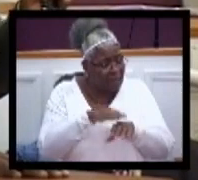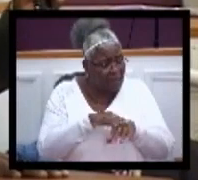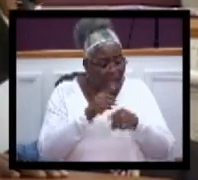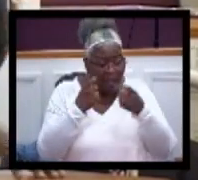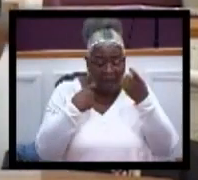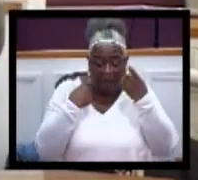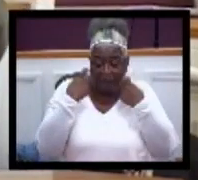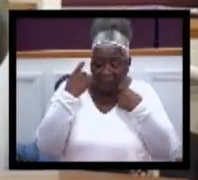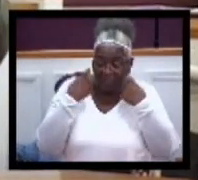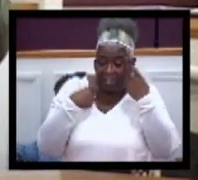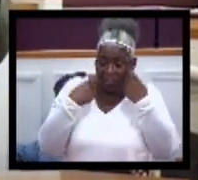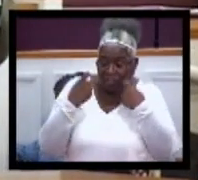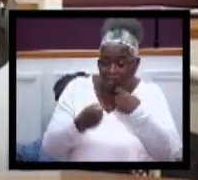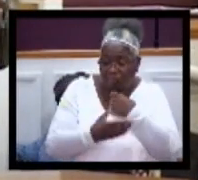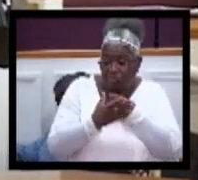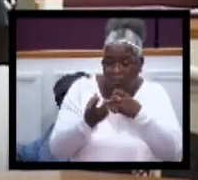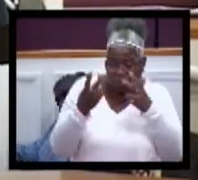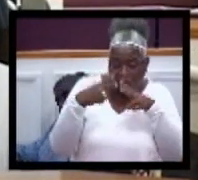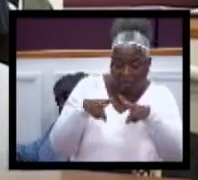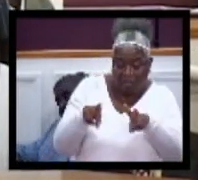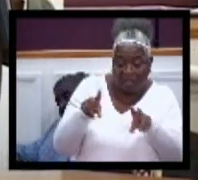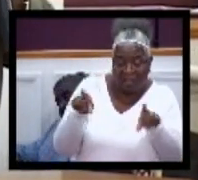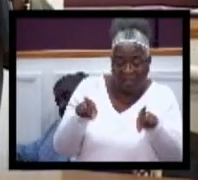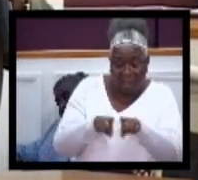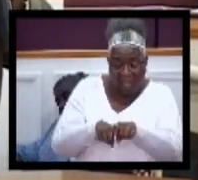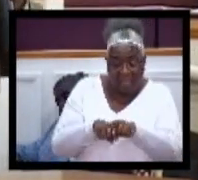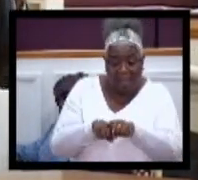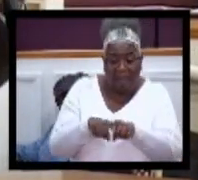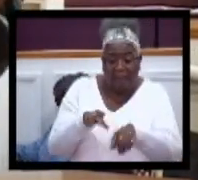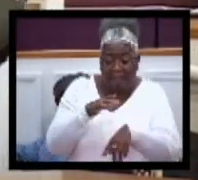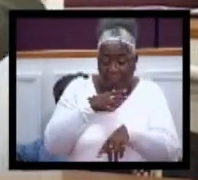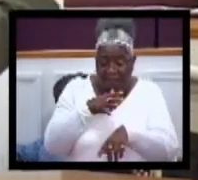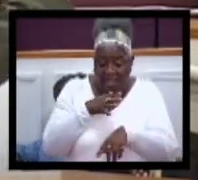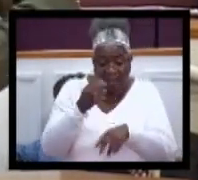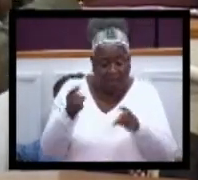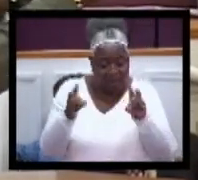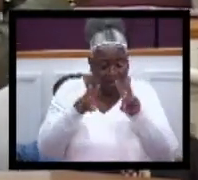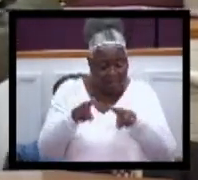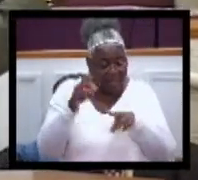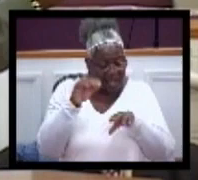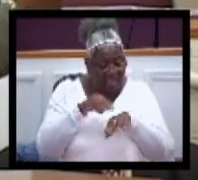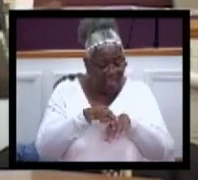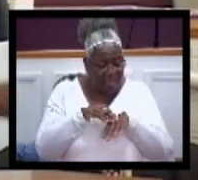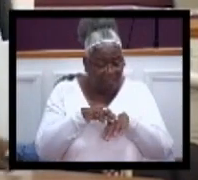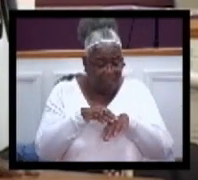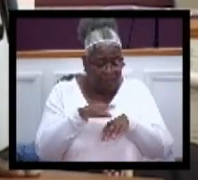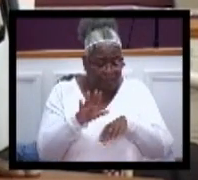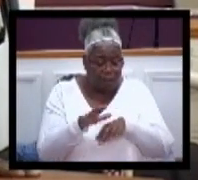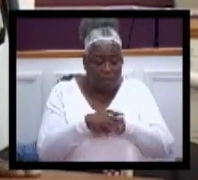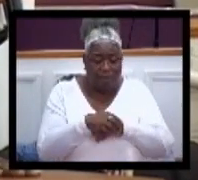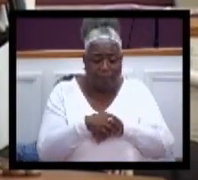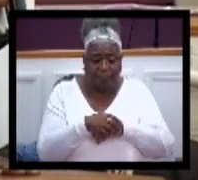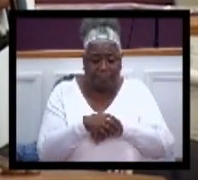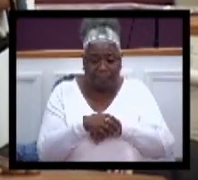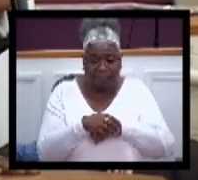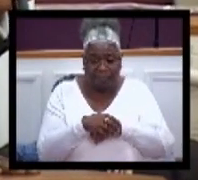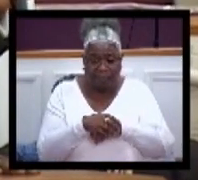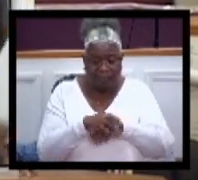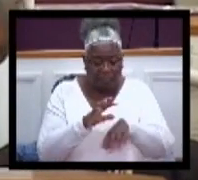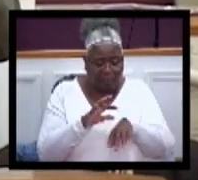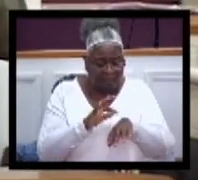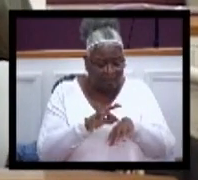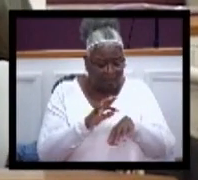features. You look like me. Look at the texture of my